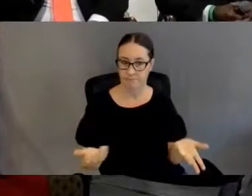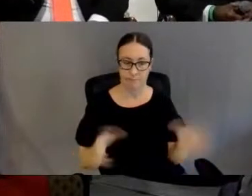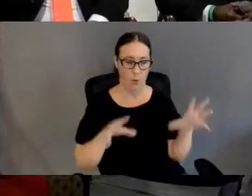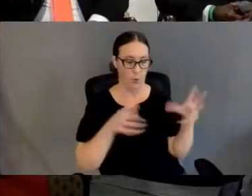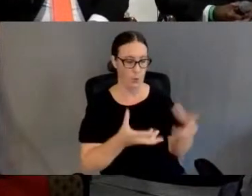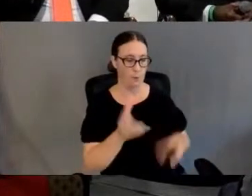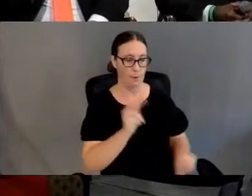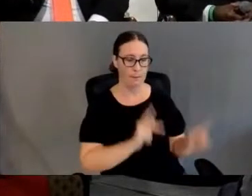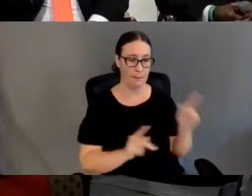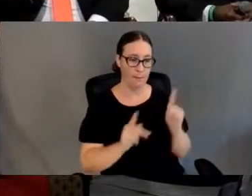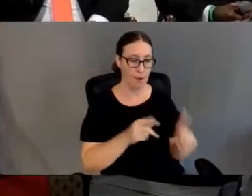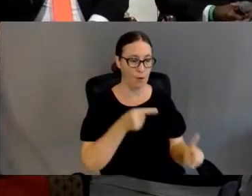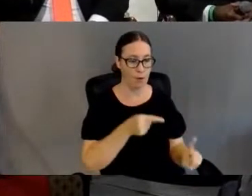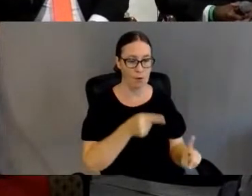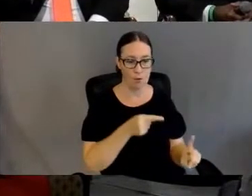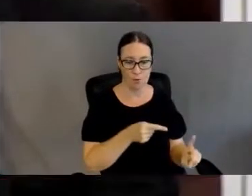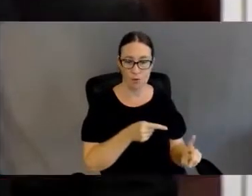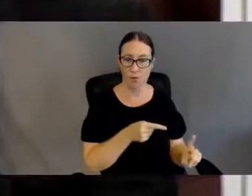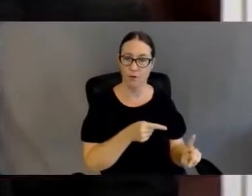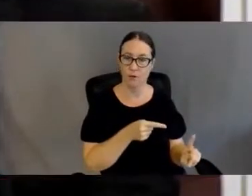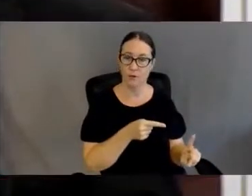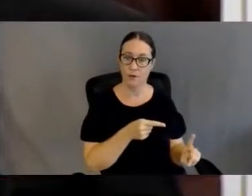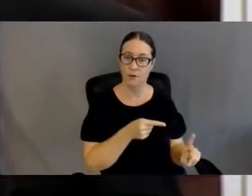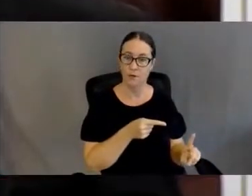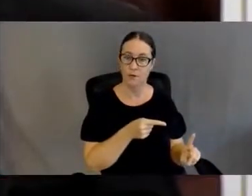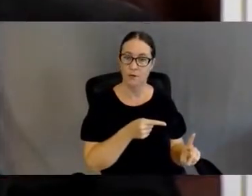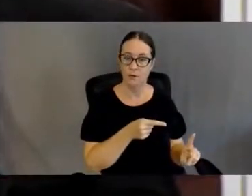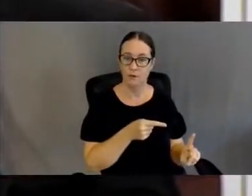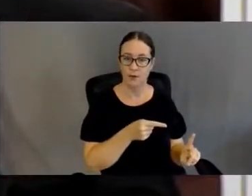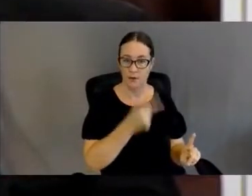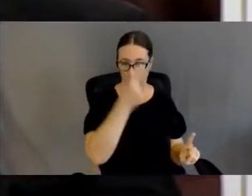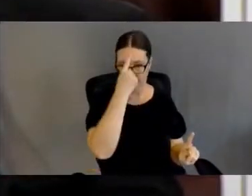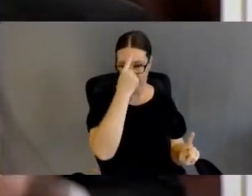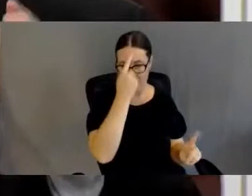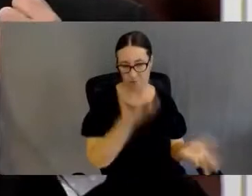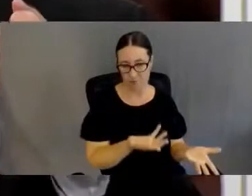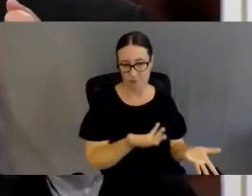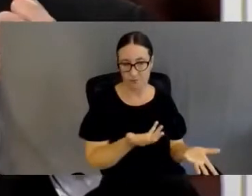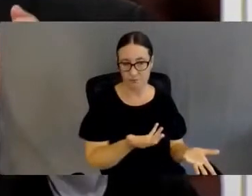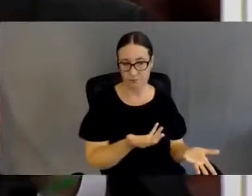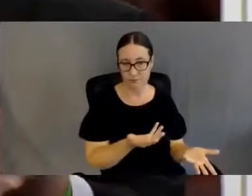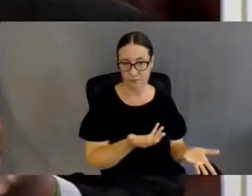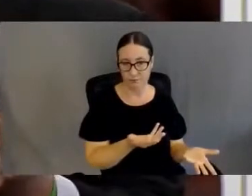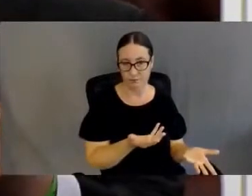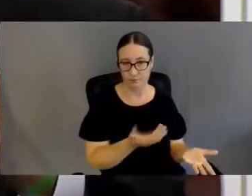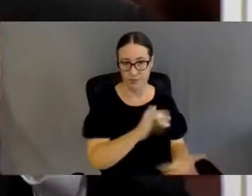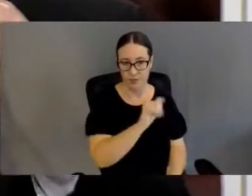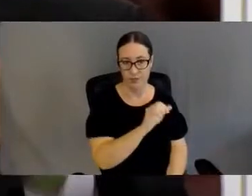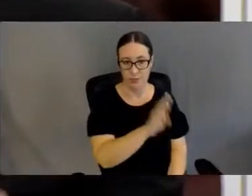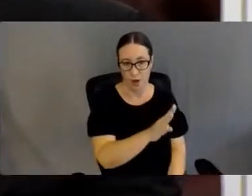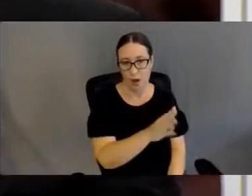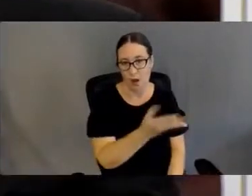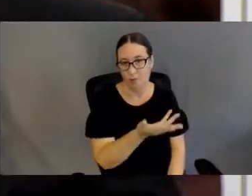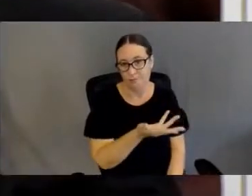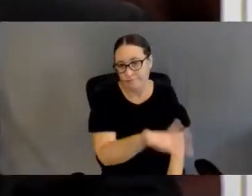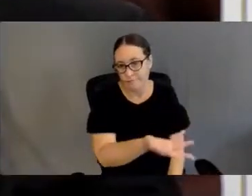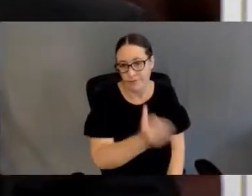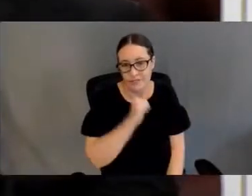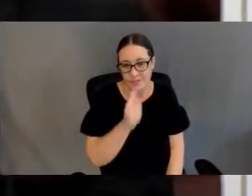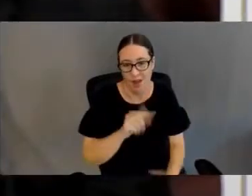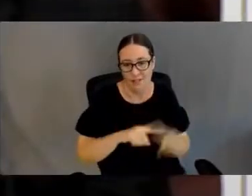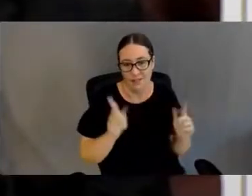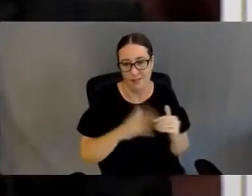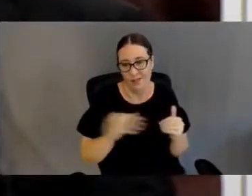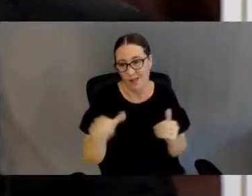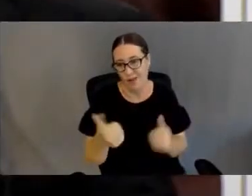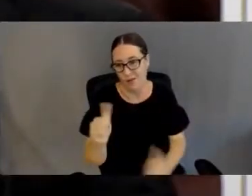that they became entrepreneurs because nobody offered them a job. It's not that they don't have the fire, but they have the need.